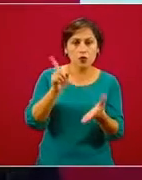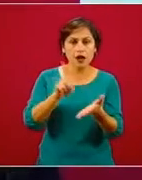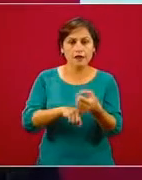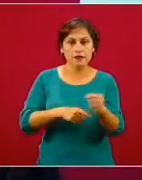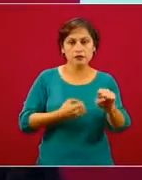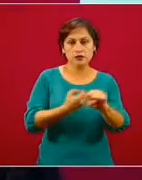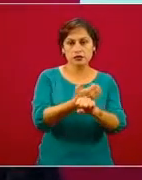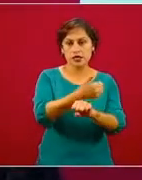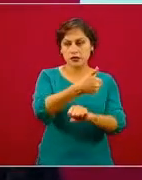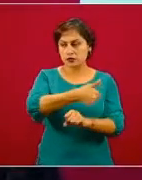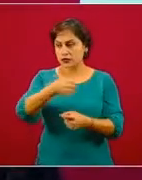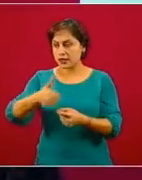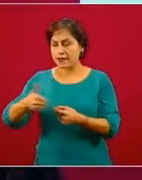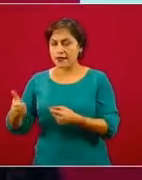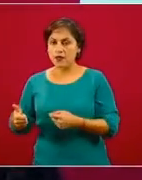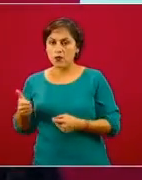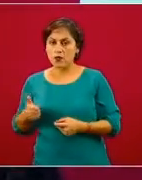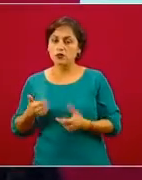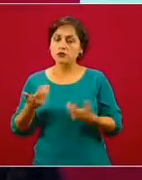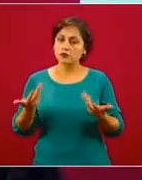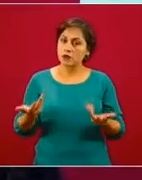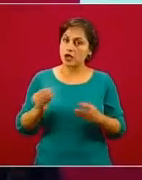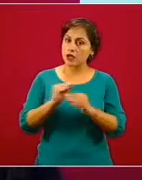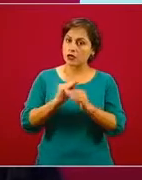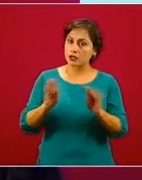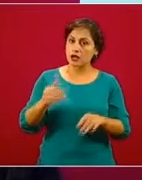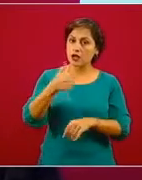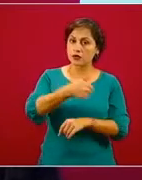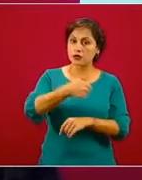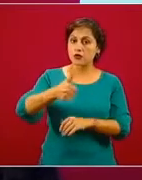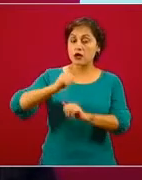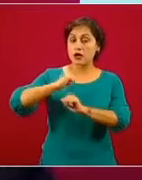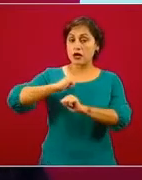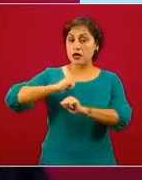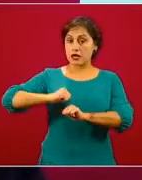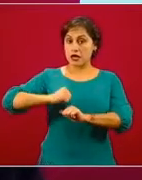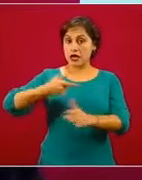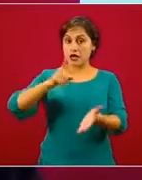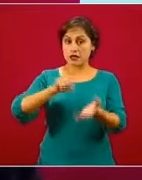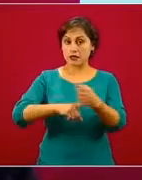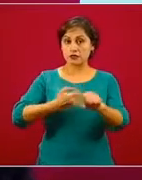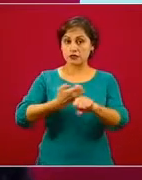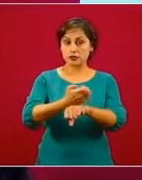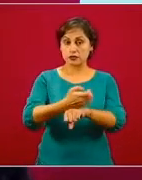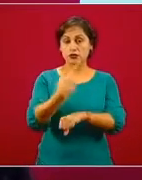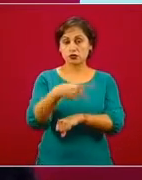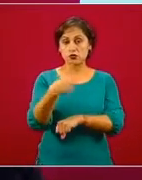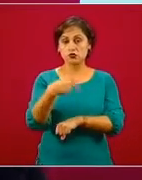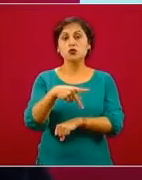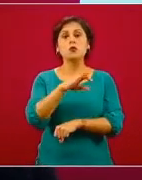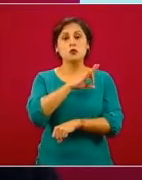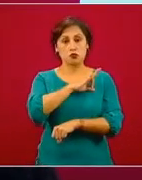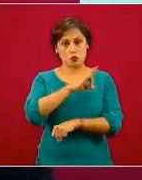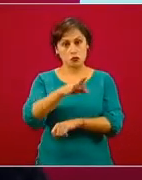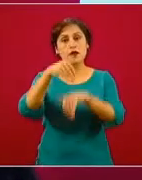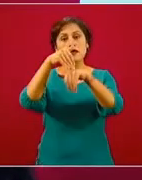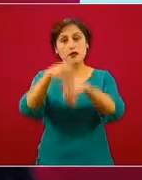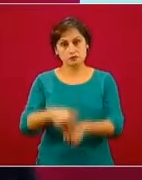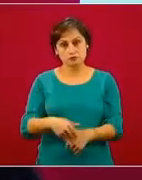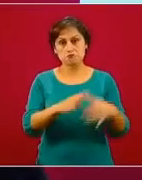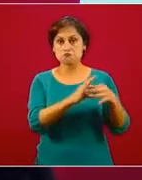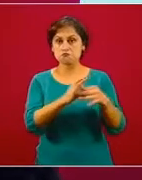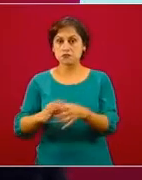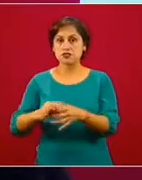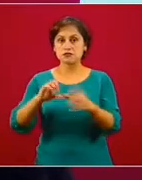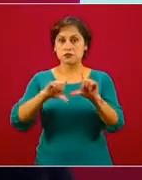ended. As I mentioned, it's a national campaign. And so the states can make decisions